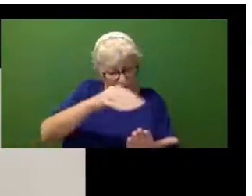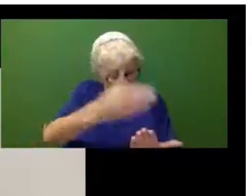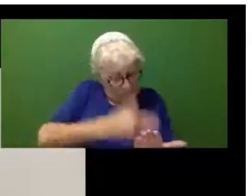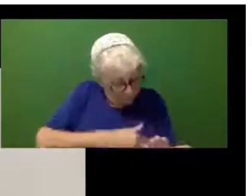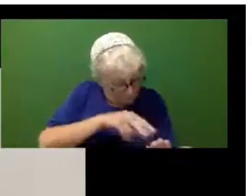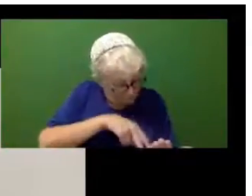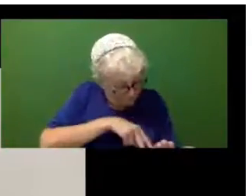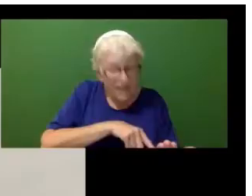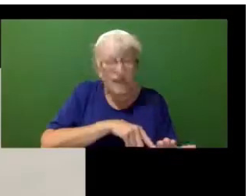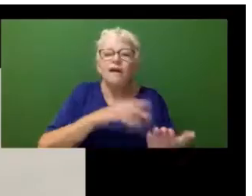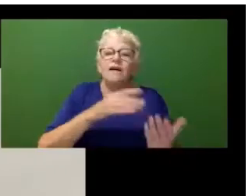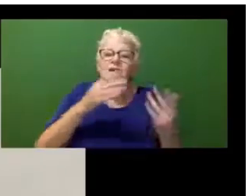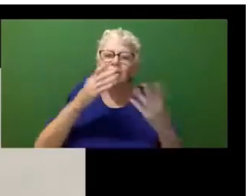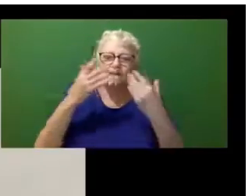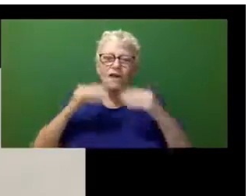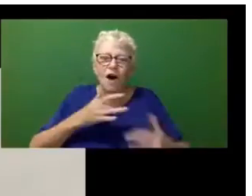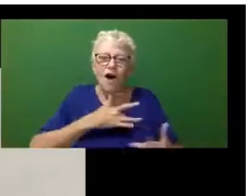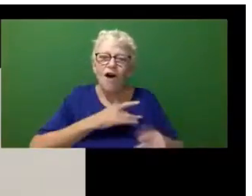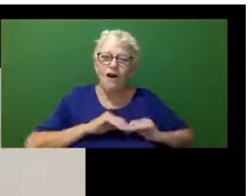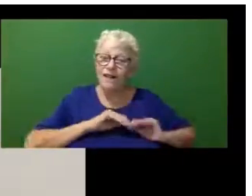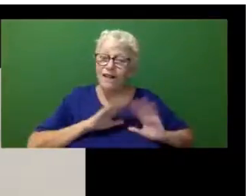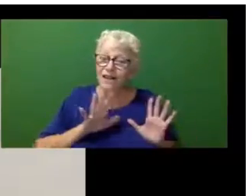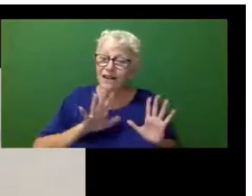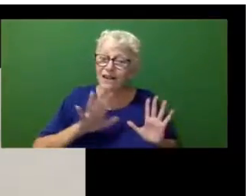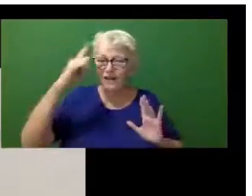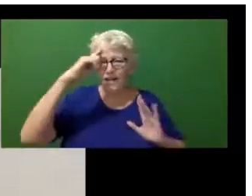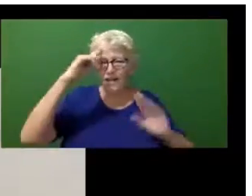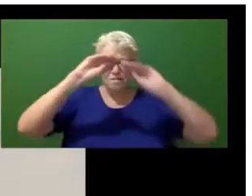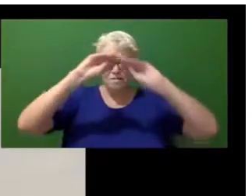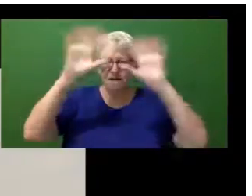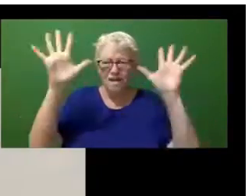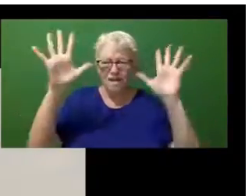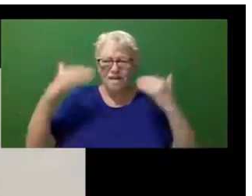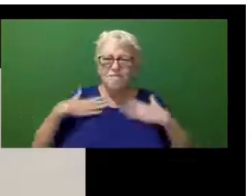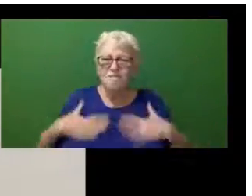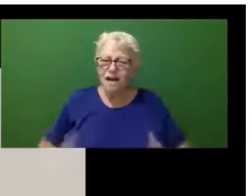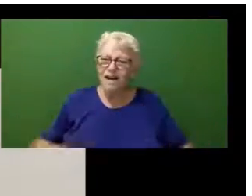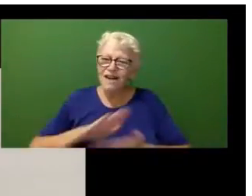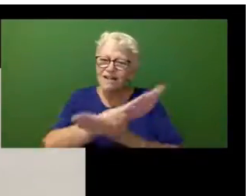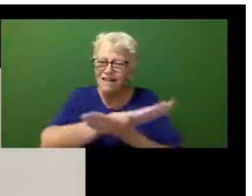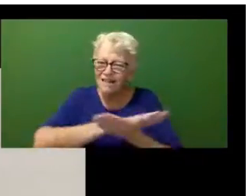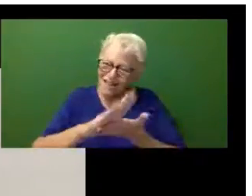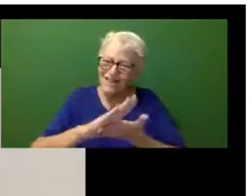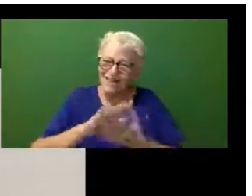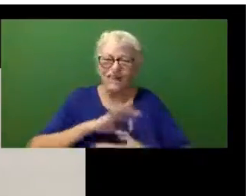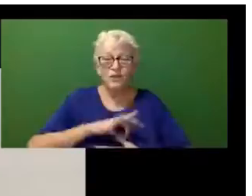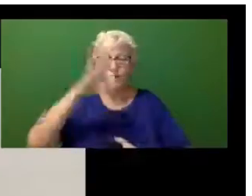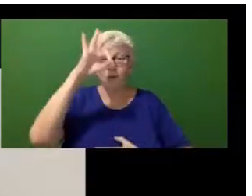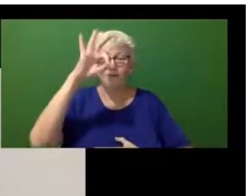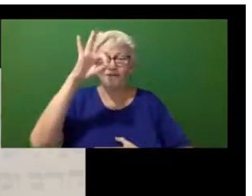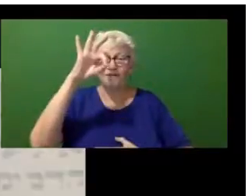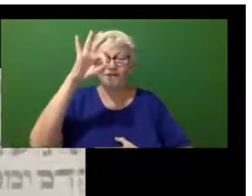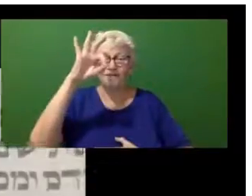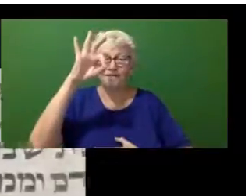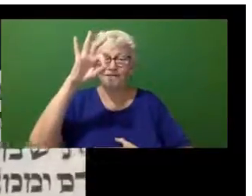of our Torah for this year, let's do so with clear hearts, minds, bodies, and souls.